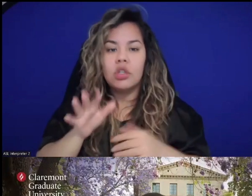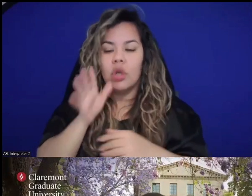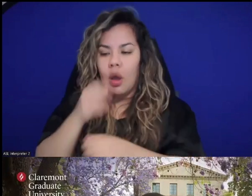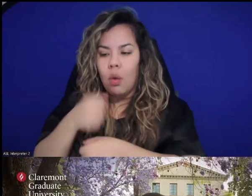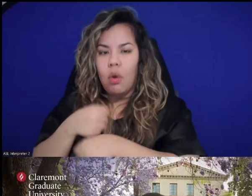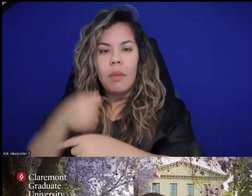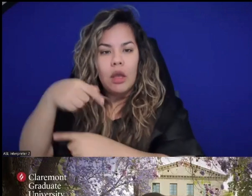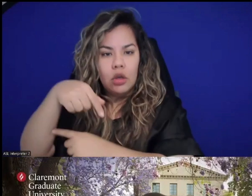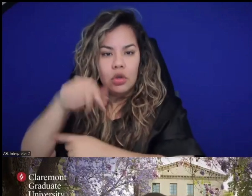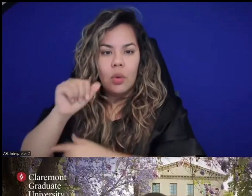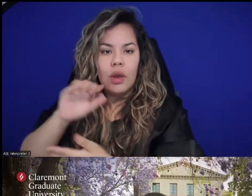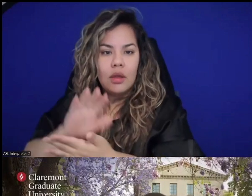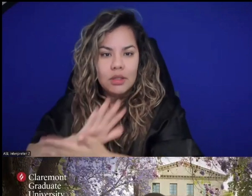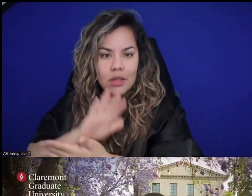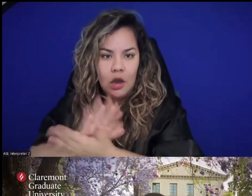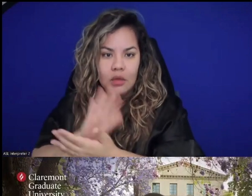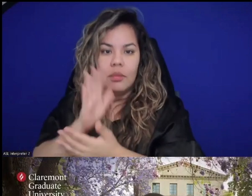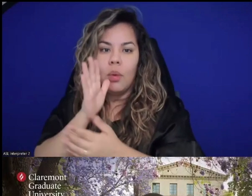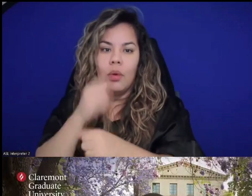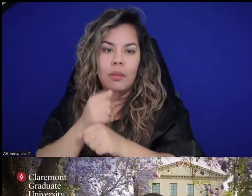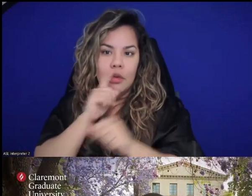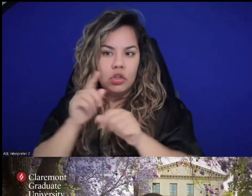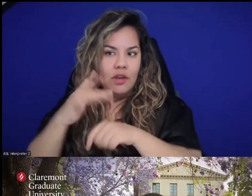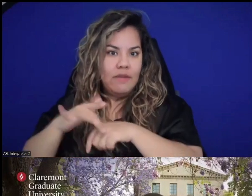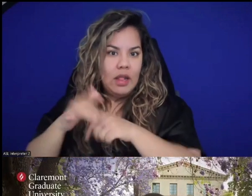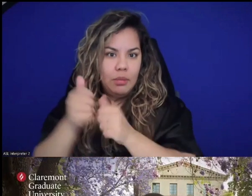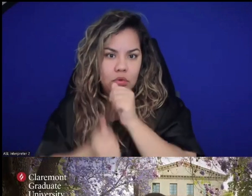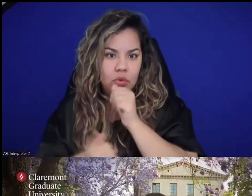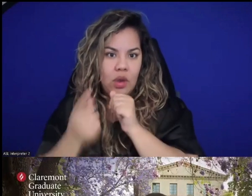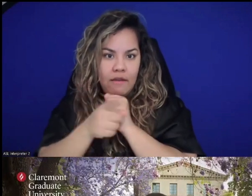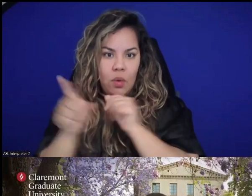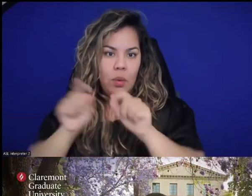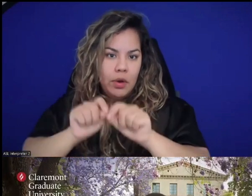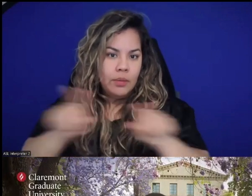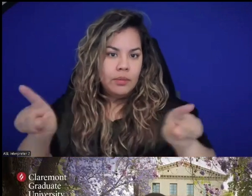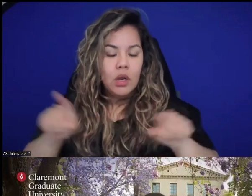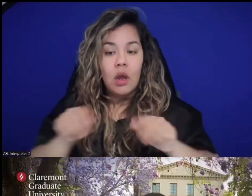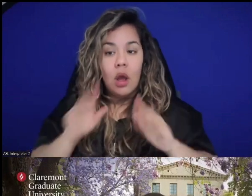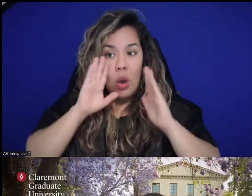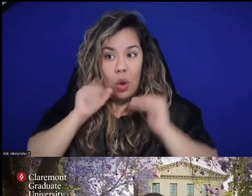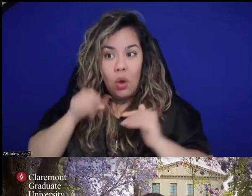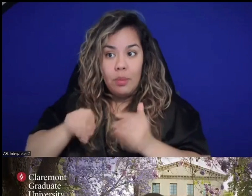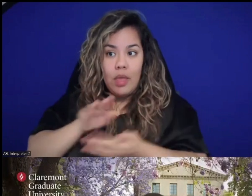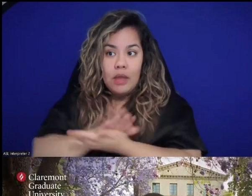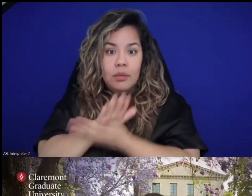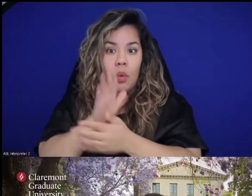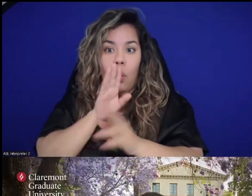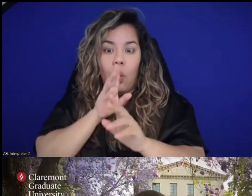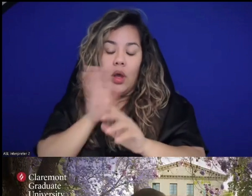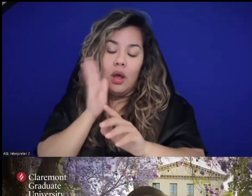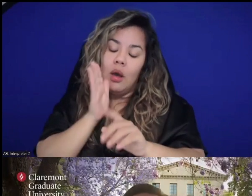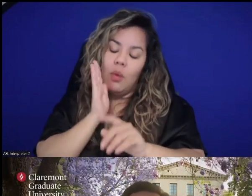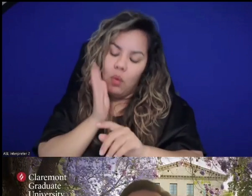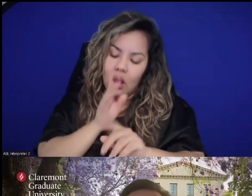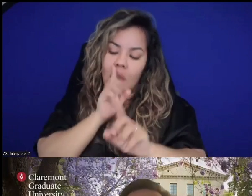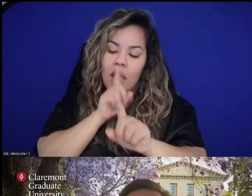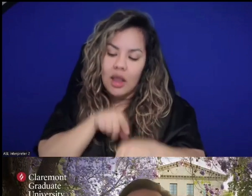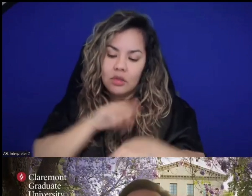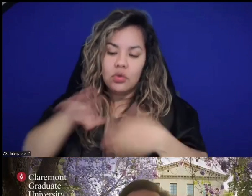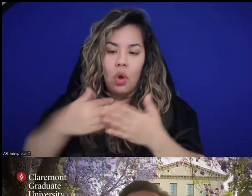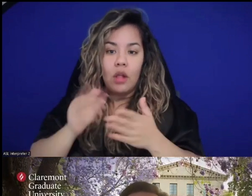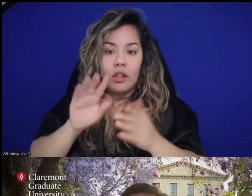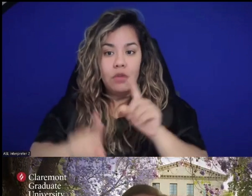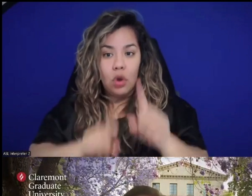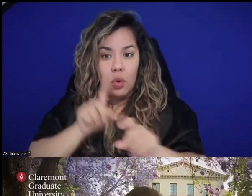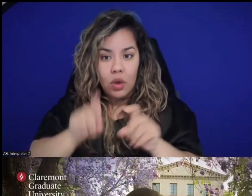So hopefully that document will answer all of your questions. And then also there will be a